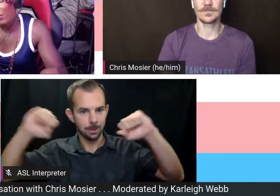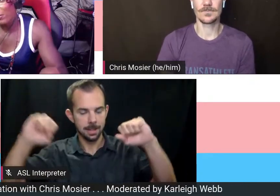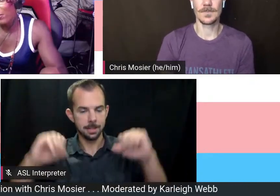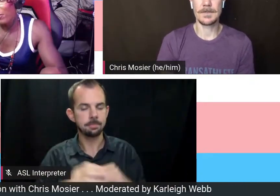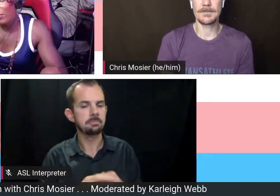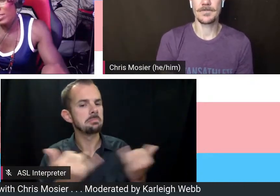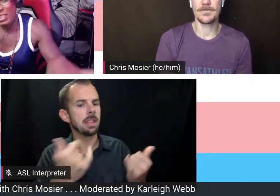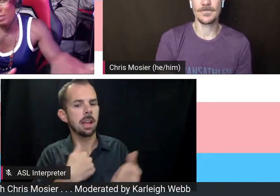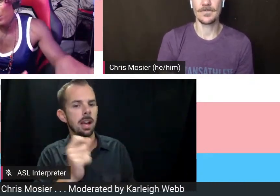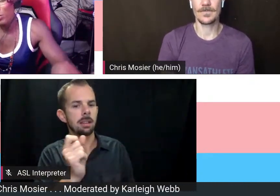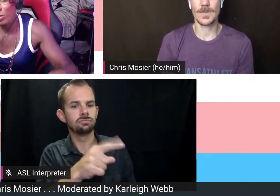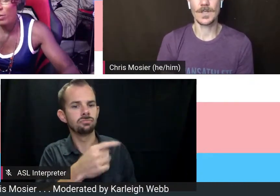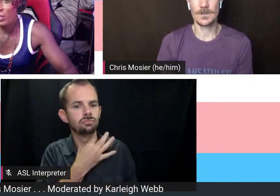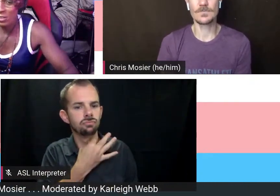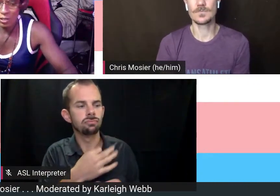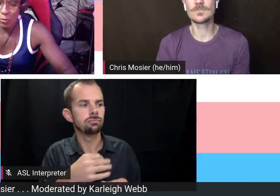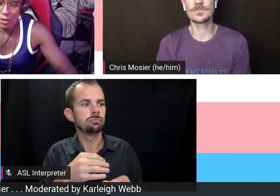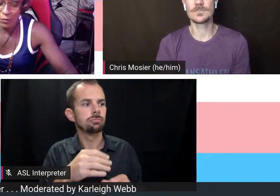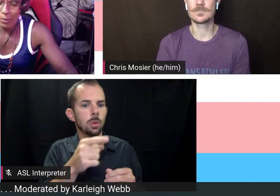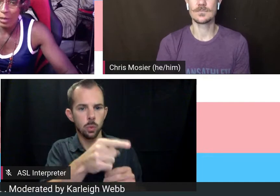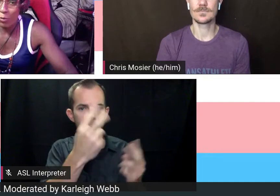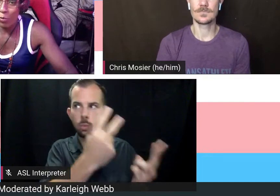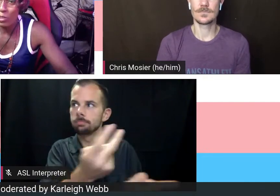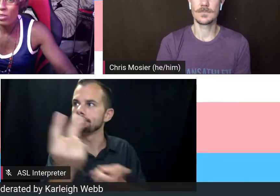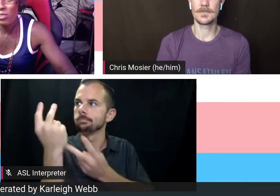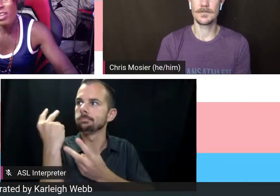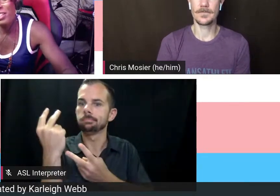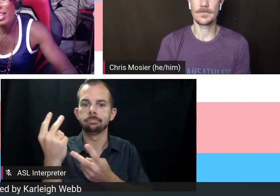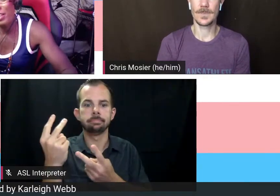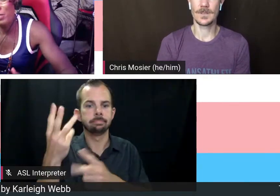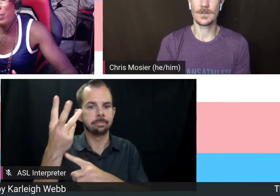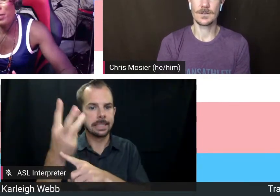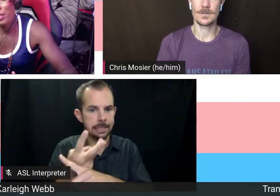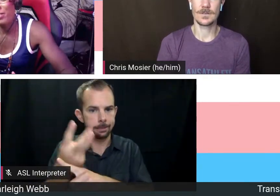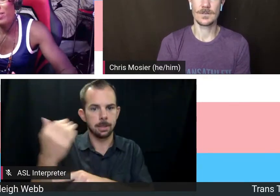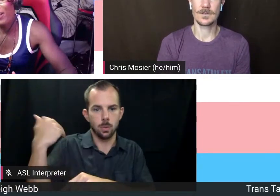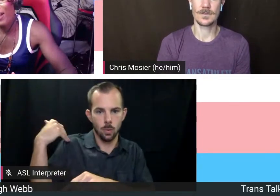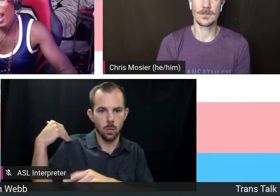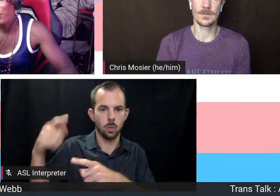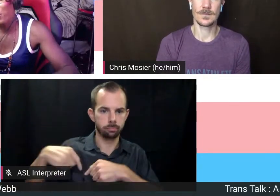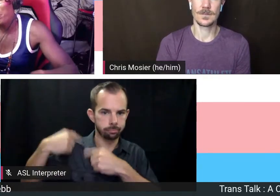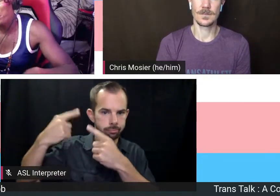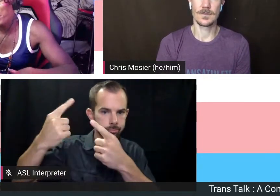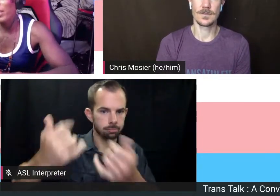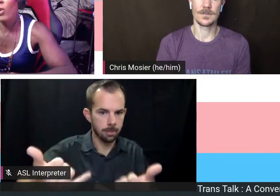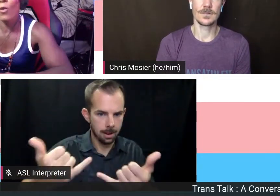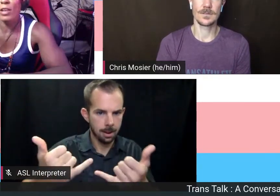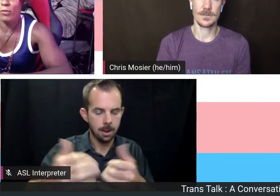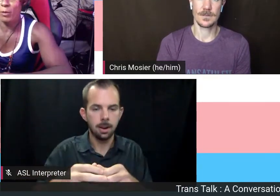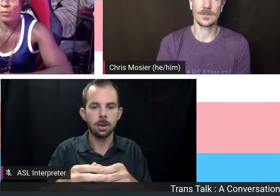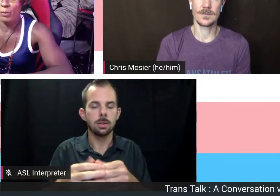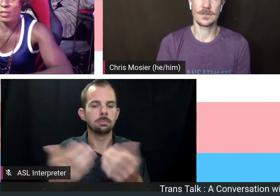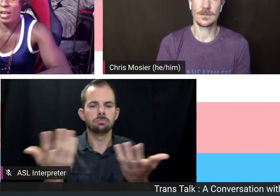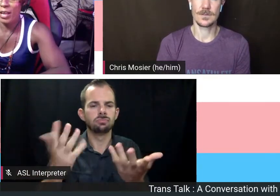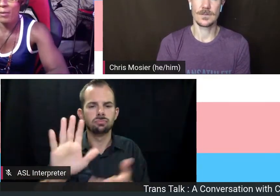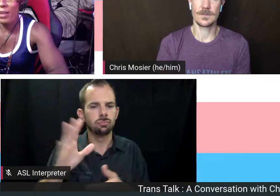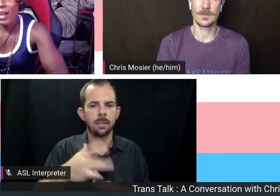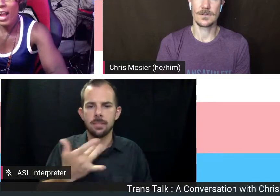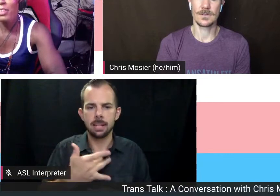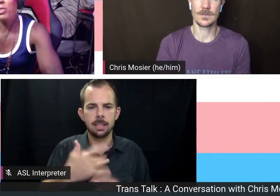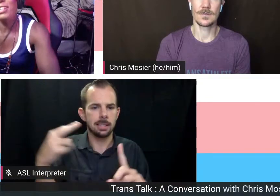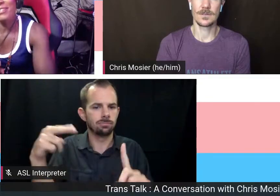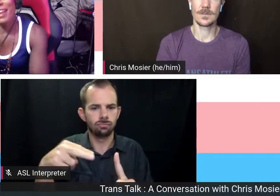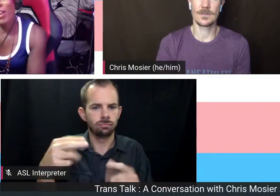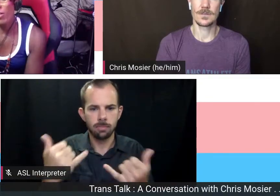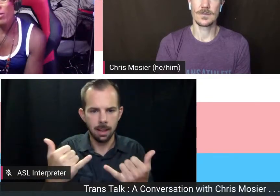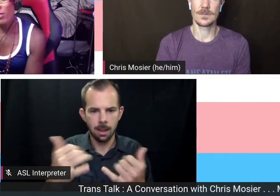and having 6 months or so of distance away from it, what's your thoughts on that experience after being away from it from a time?